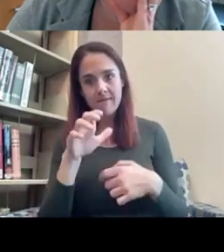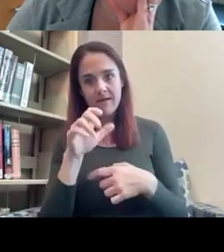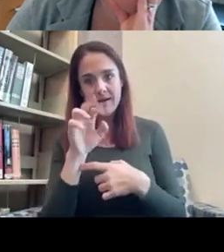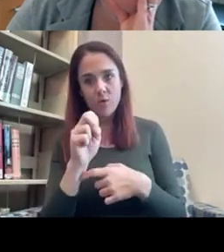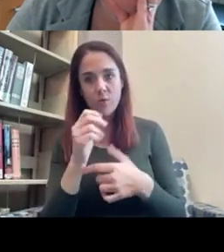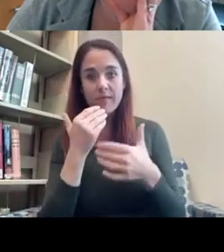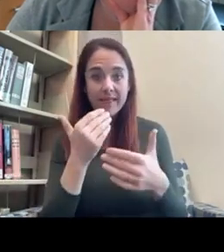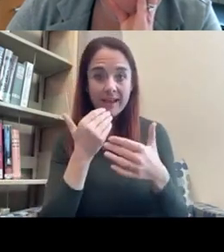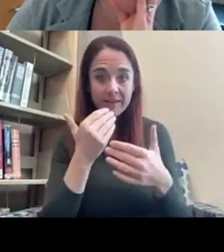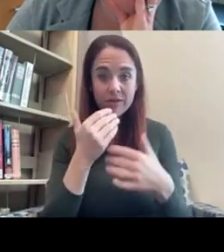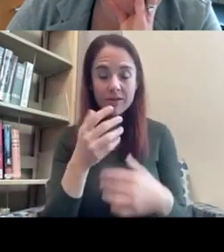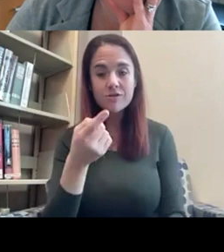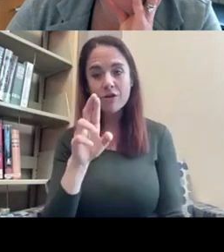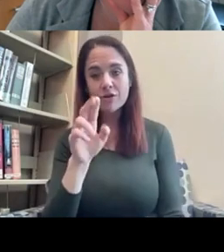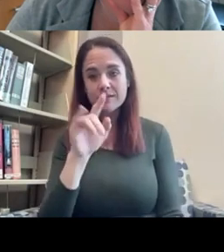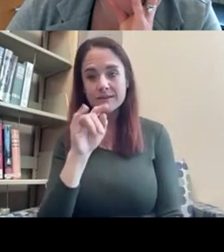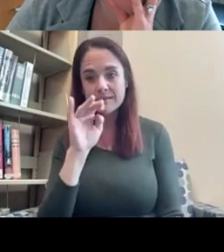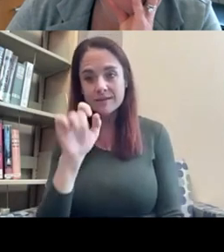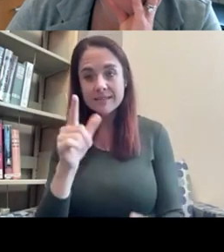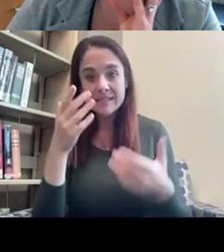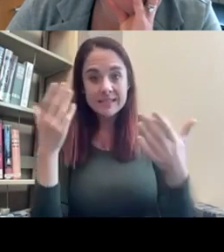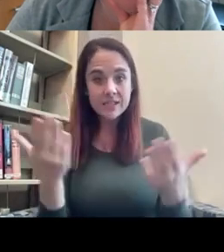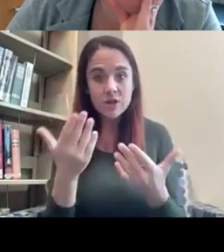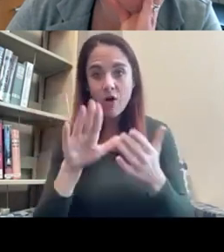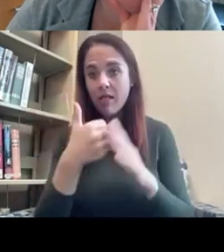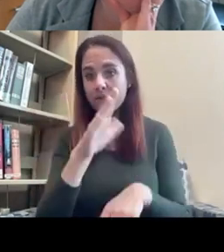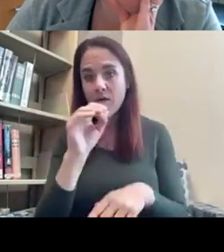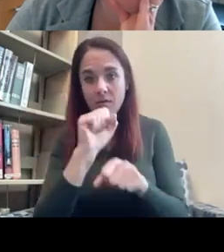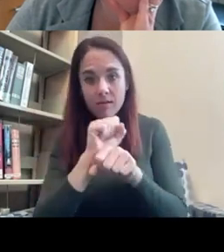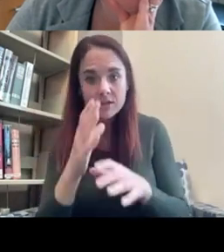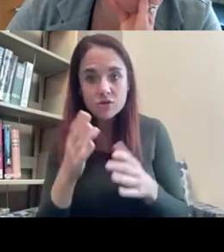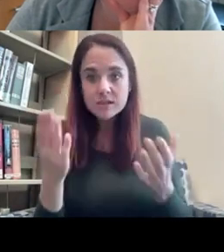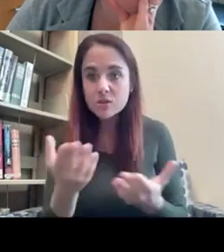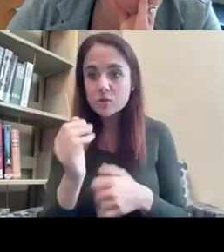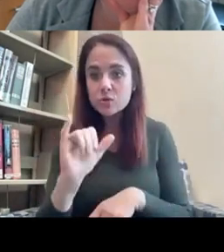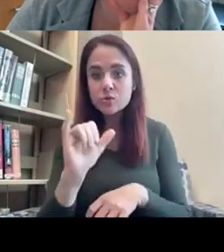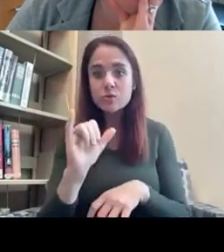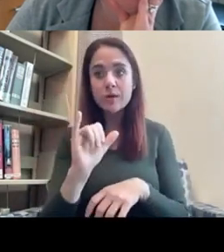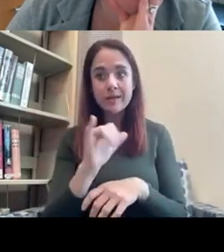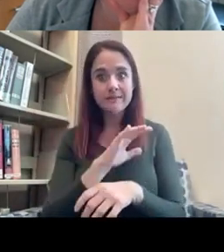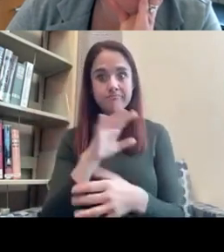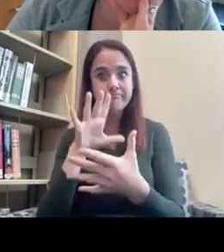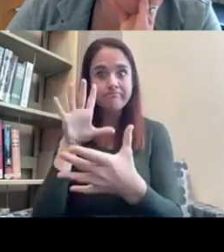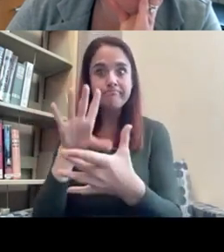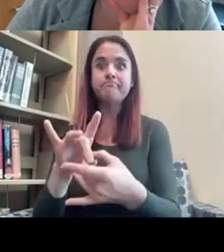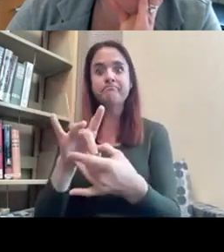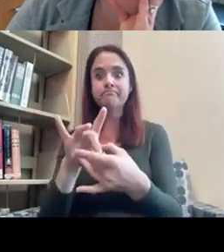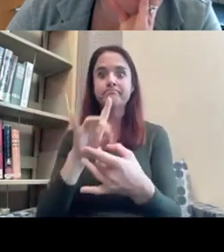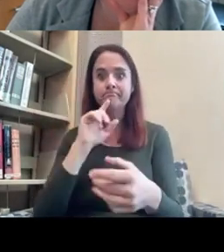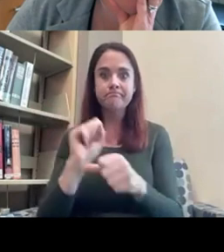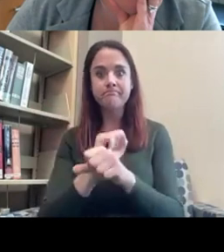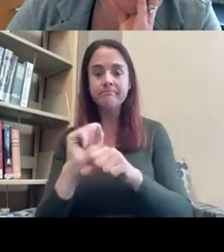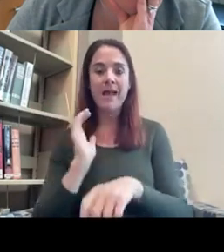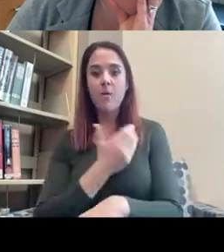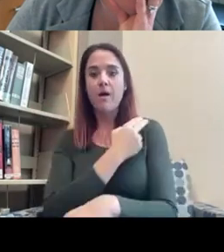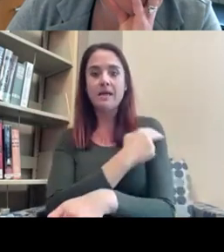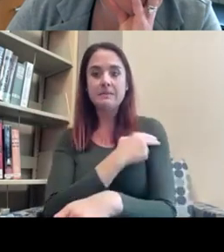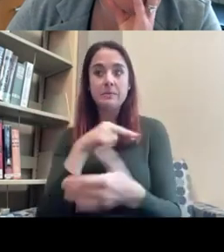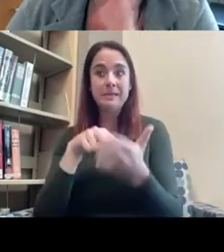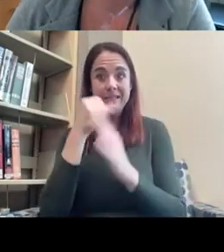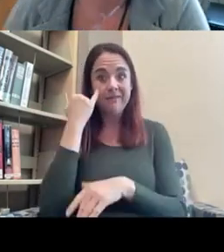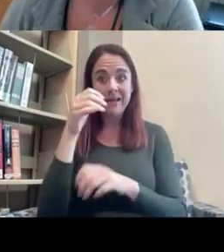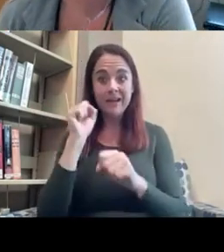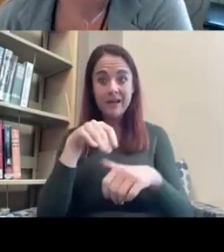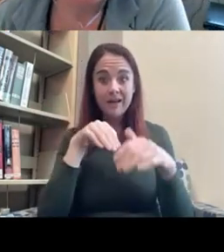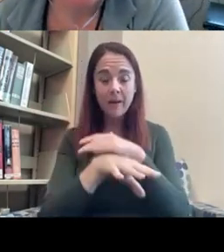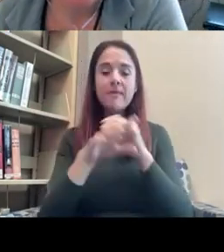Dr. Zittel is right here. His colleagues are right here, attached to Noyes Hospital. So if they are able to come, they